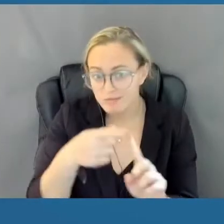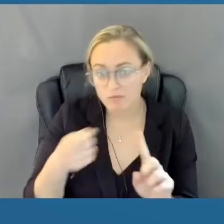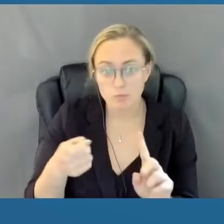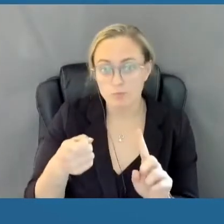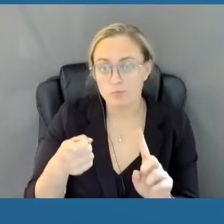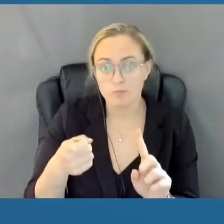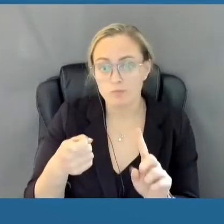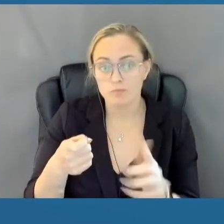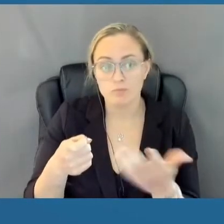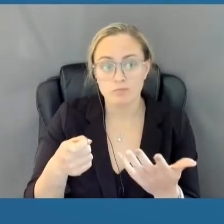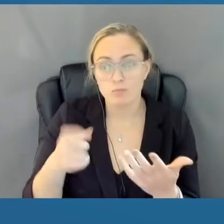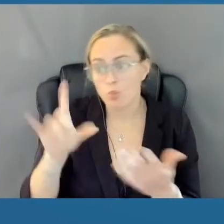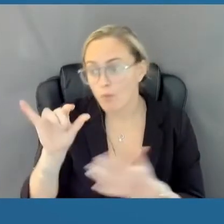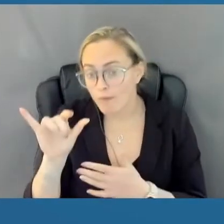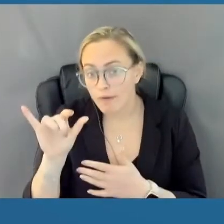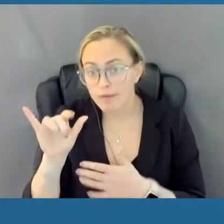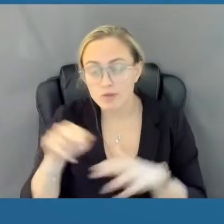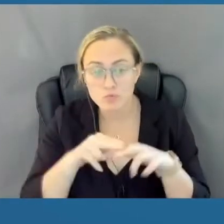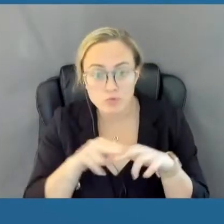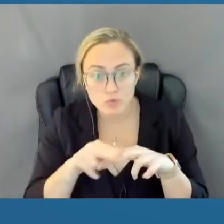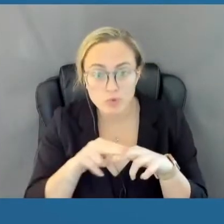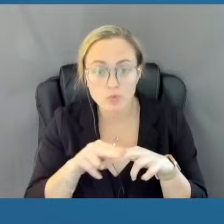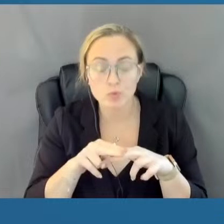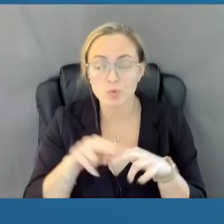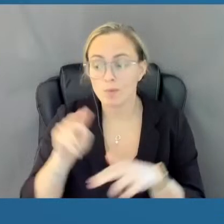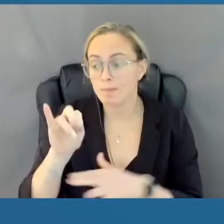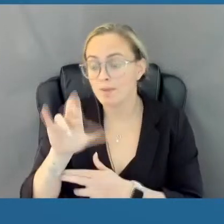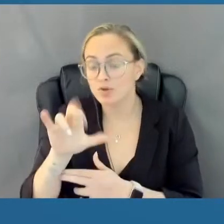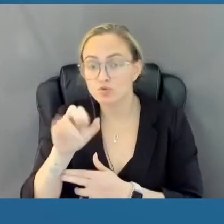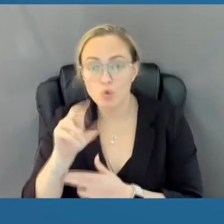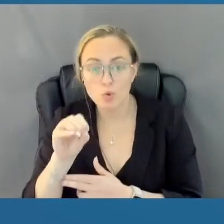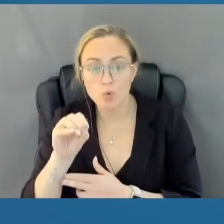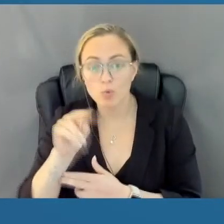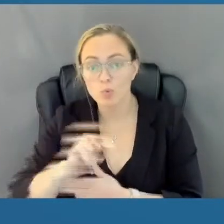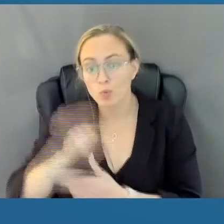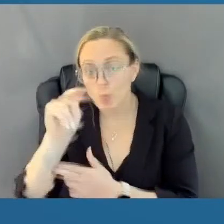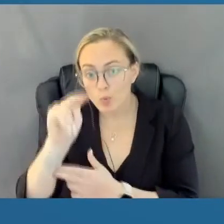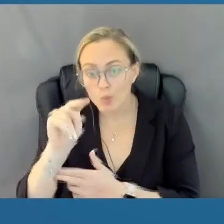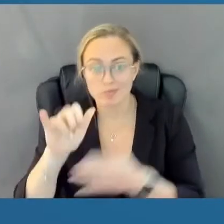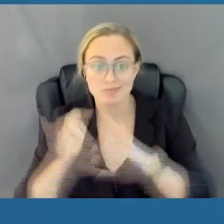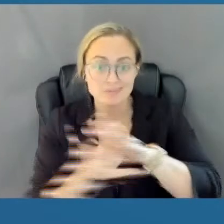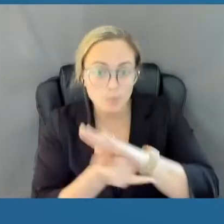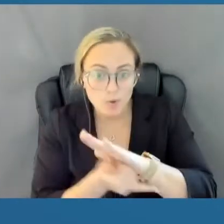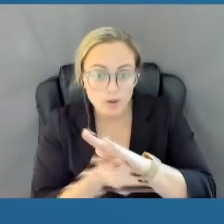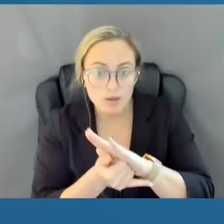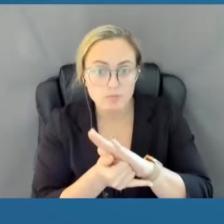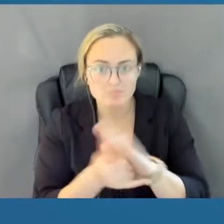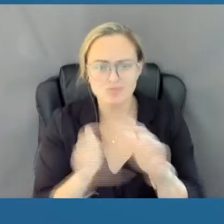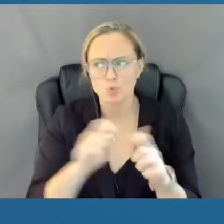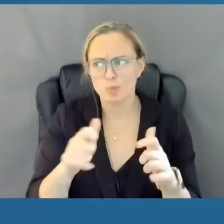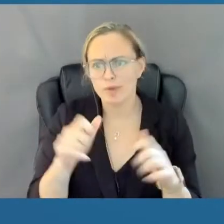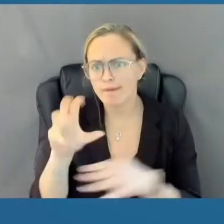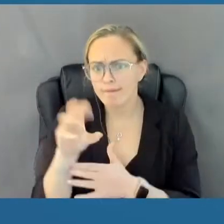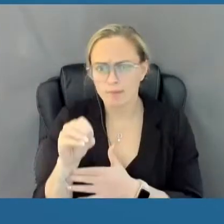the Long Island Railroad, the Metro North, as well as the subway. So larger